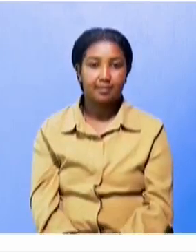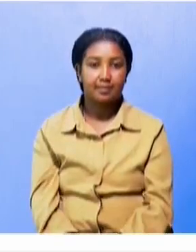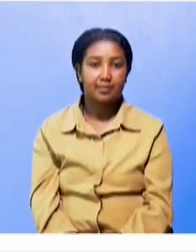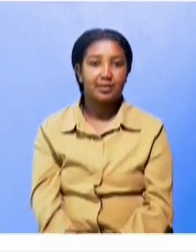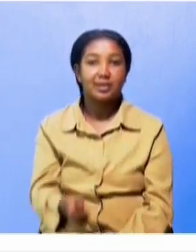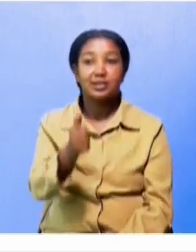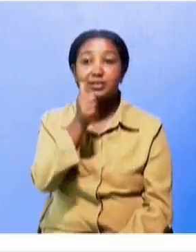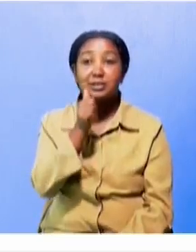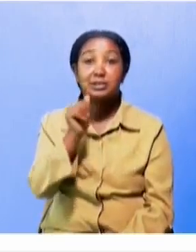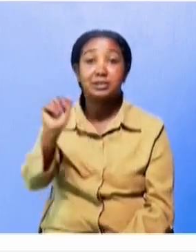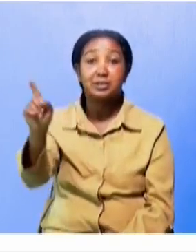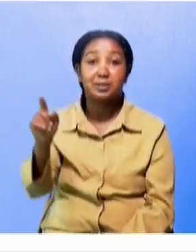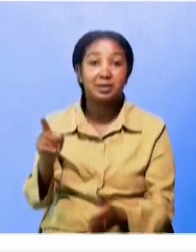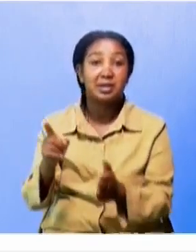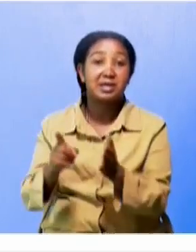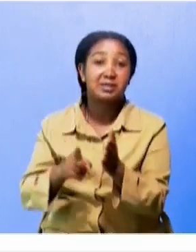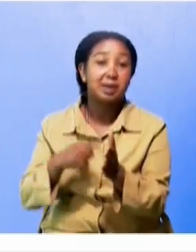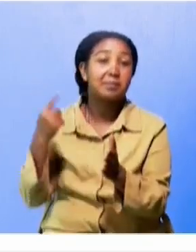She sometimes